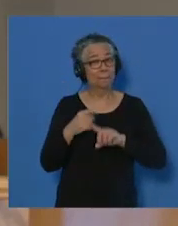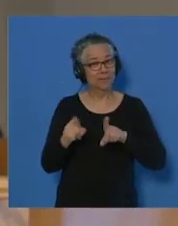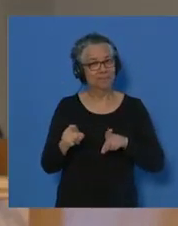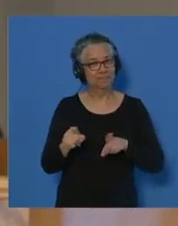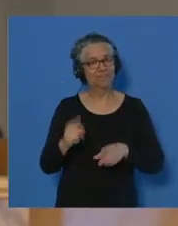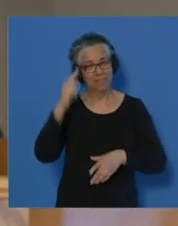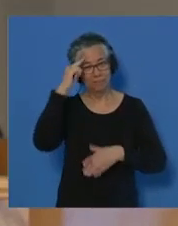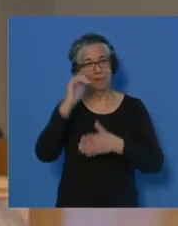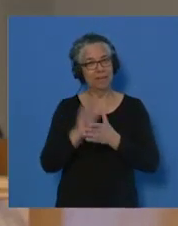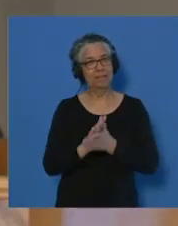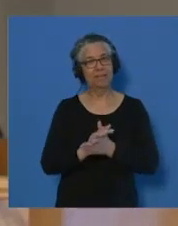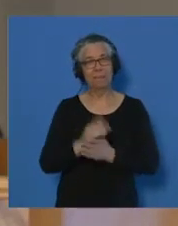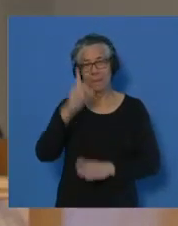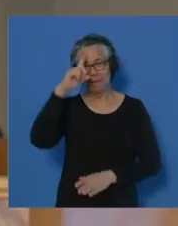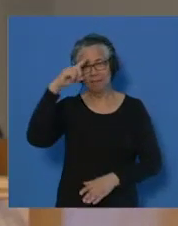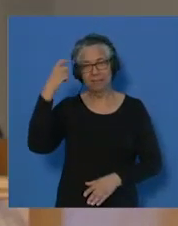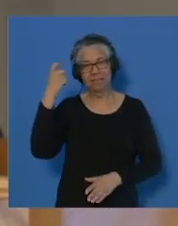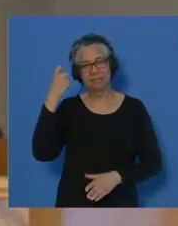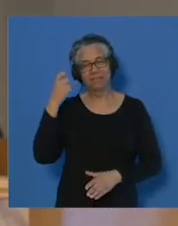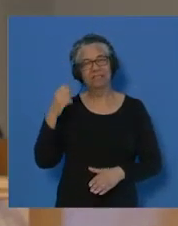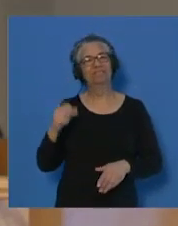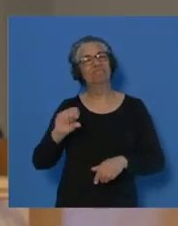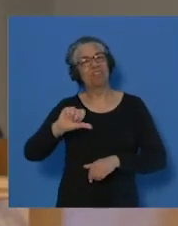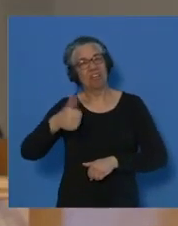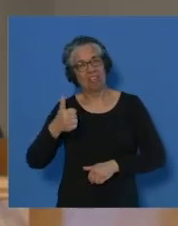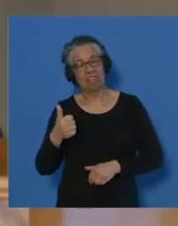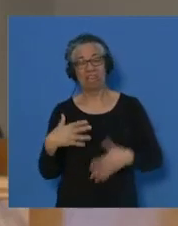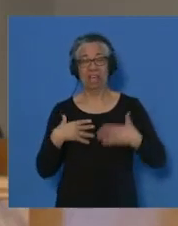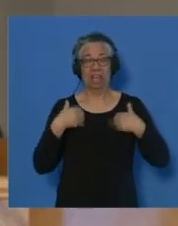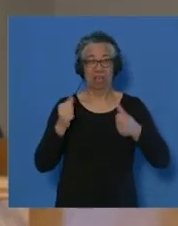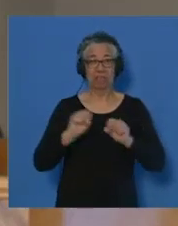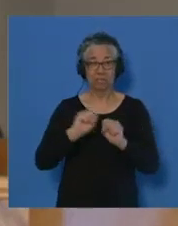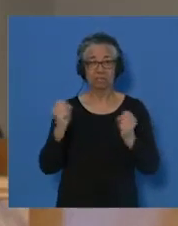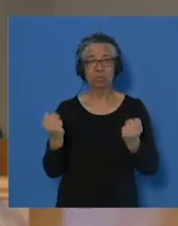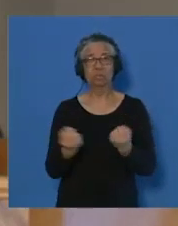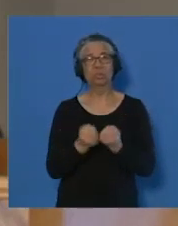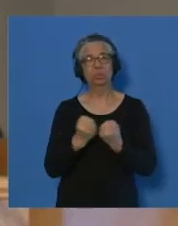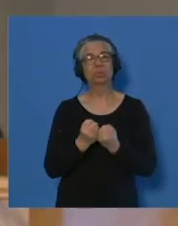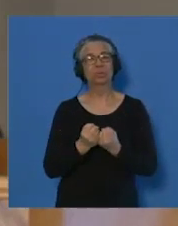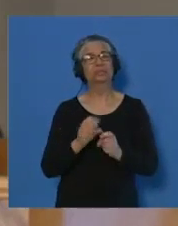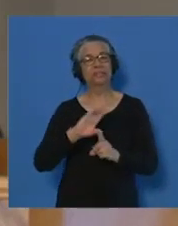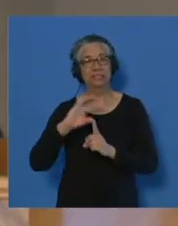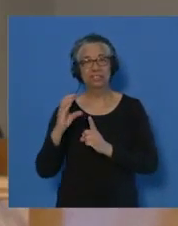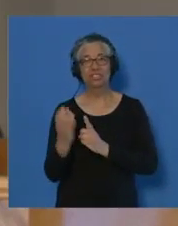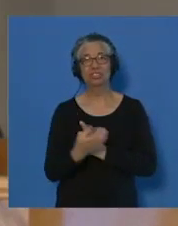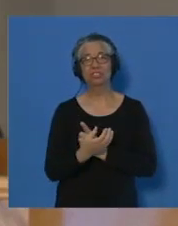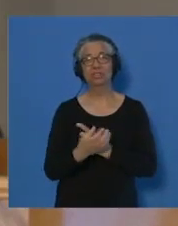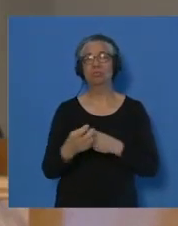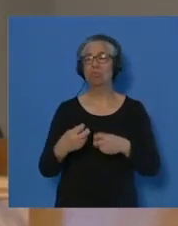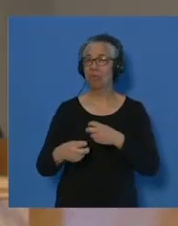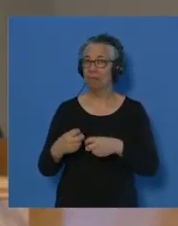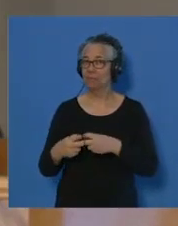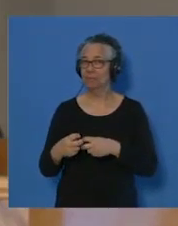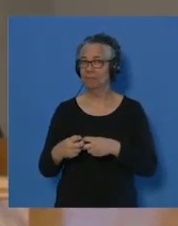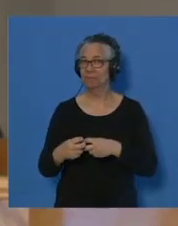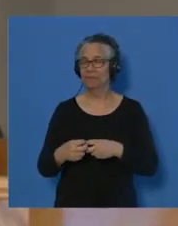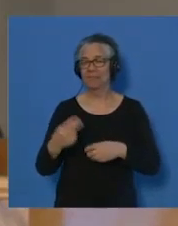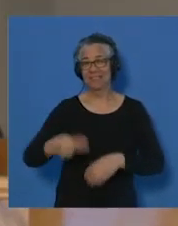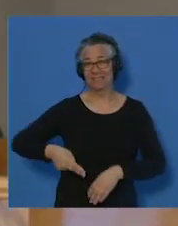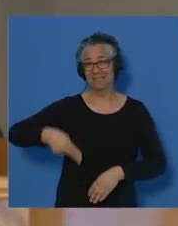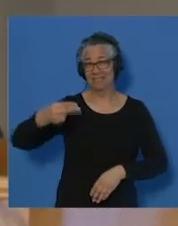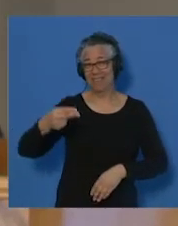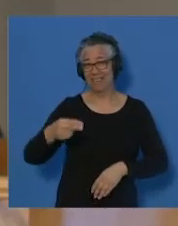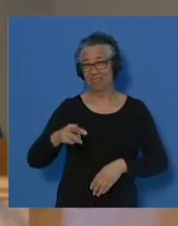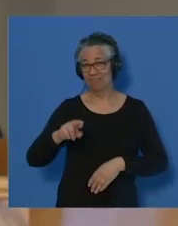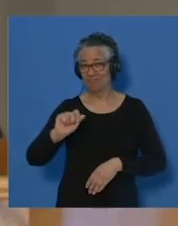generally believed that this is due to underlying health and social economic disparities. There are higher rates of chronic disease amongst the